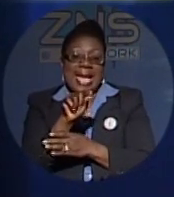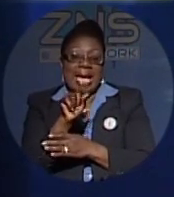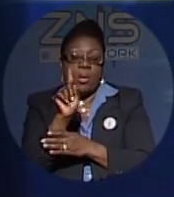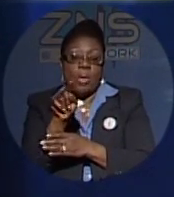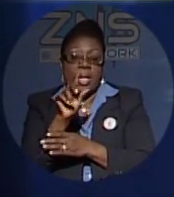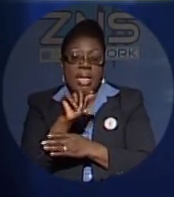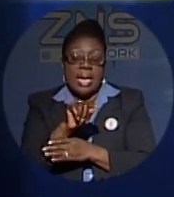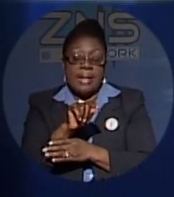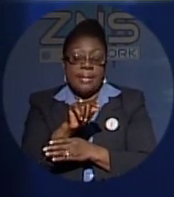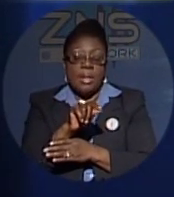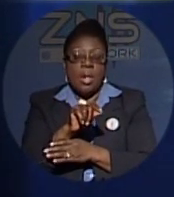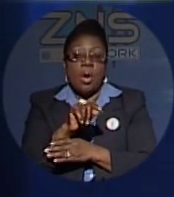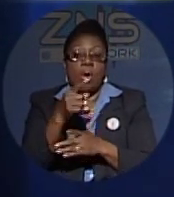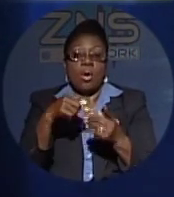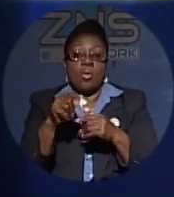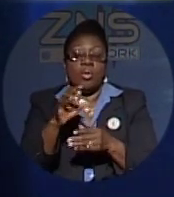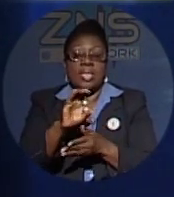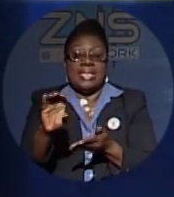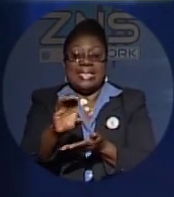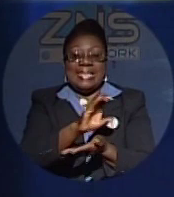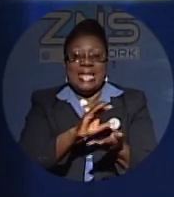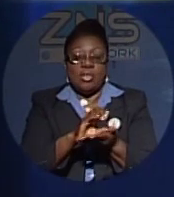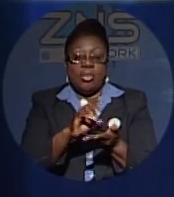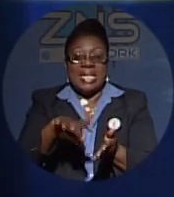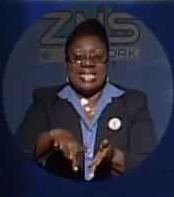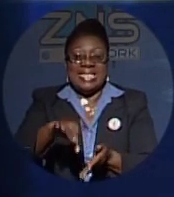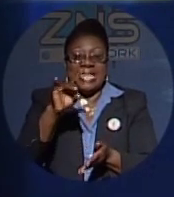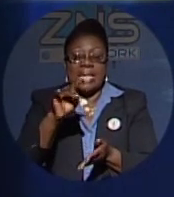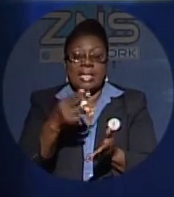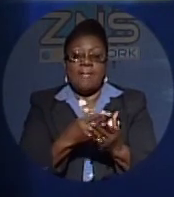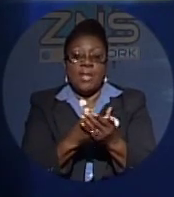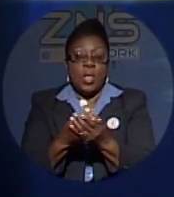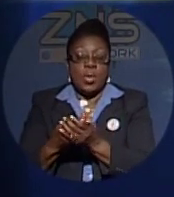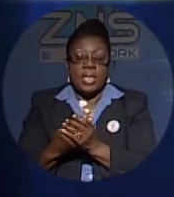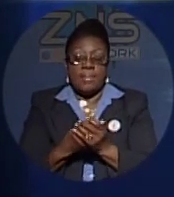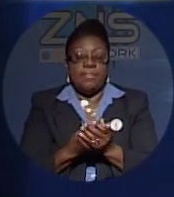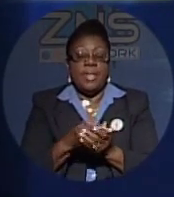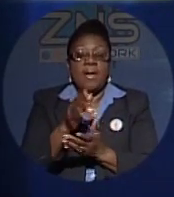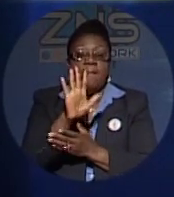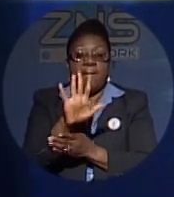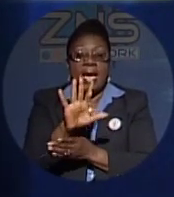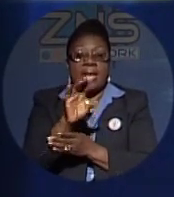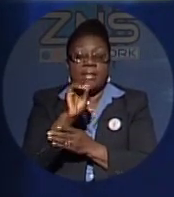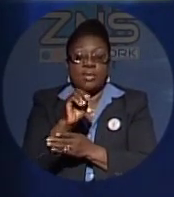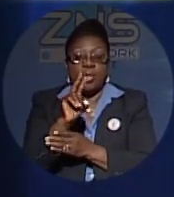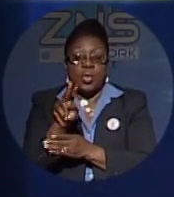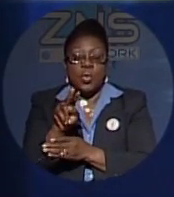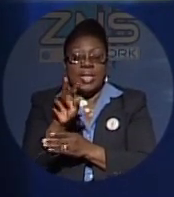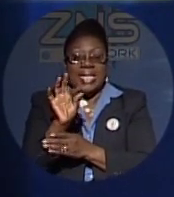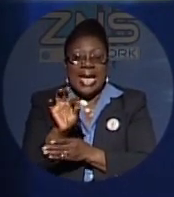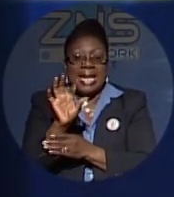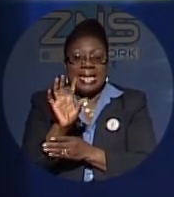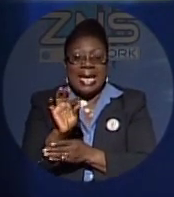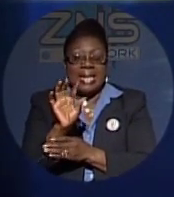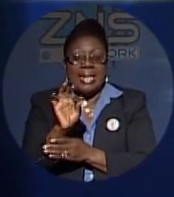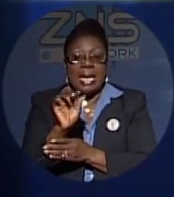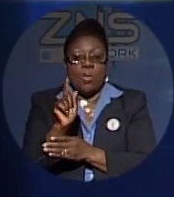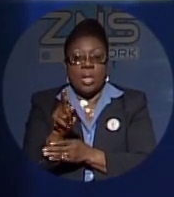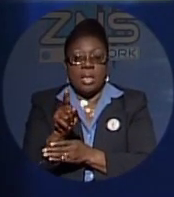919-911-322-333 or 4, or the Central Detective Unit, the number there 502-9991 or 502-9910.